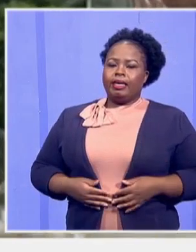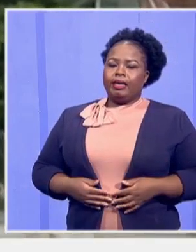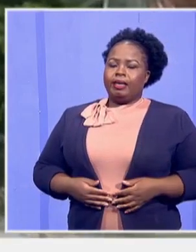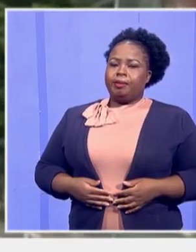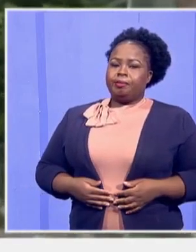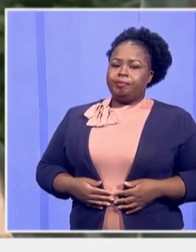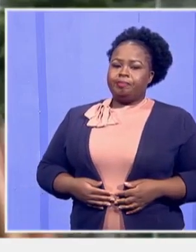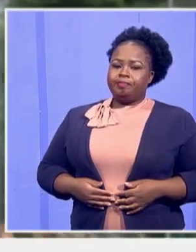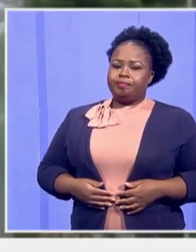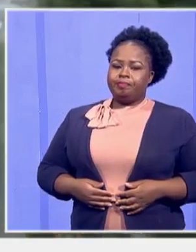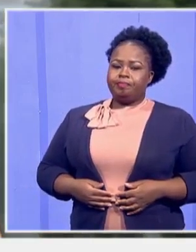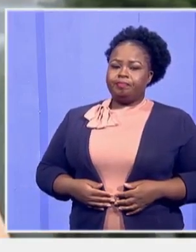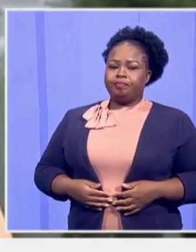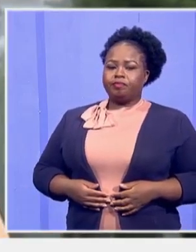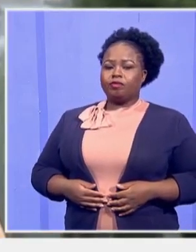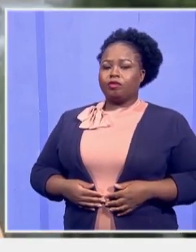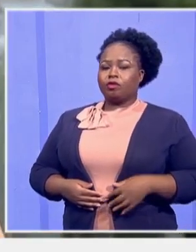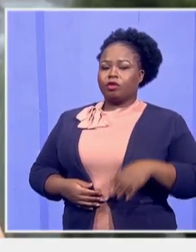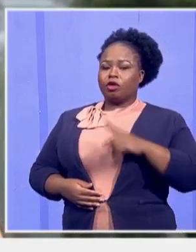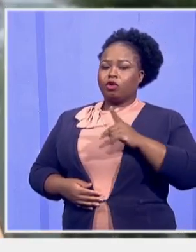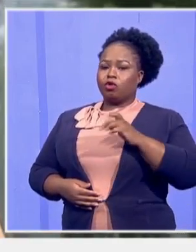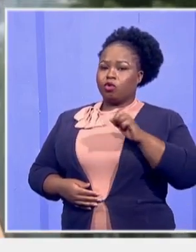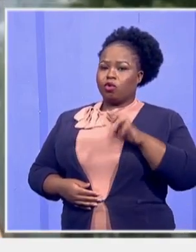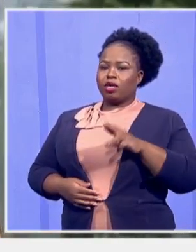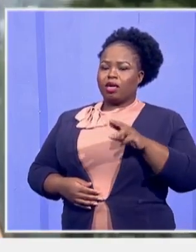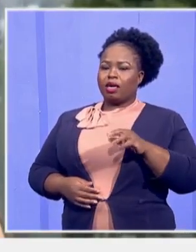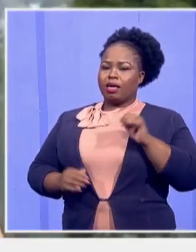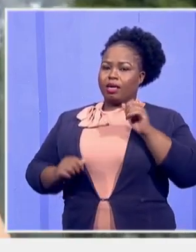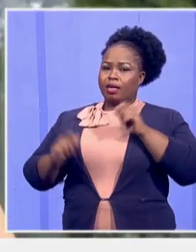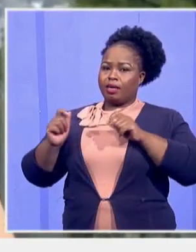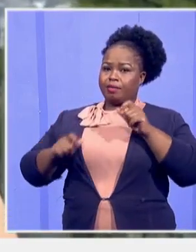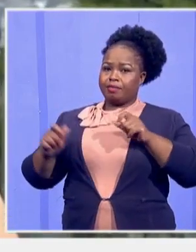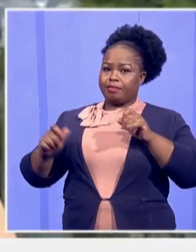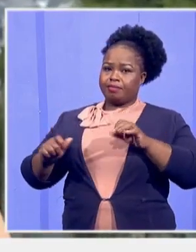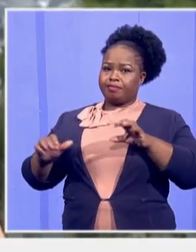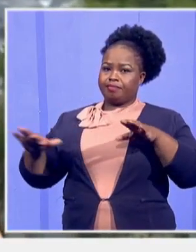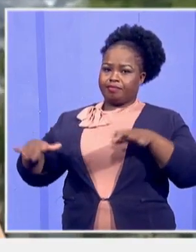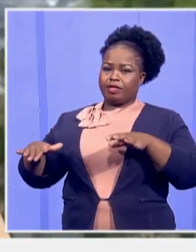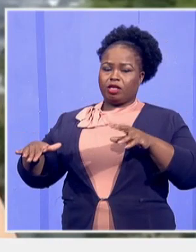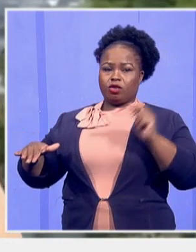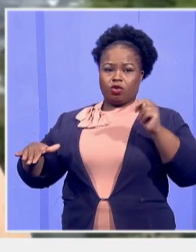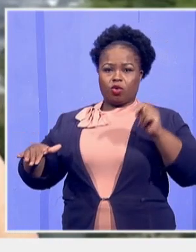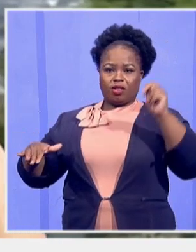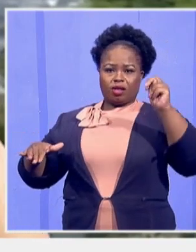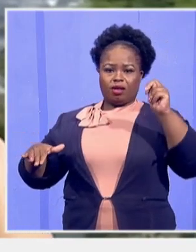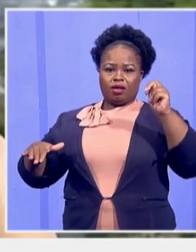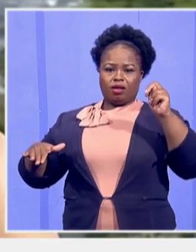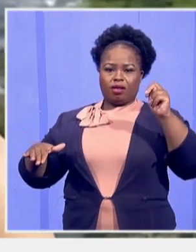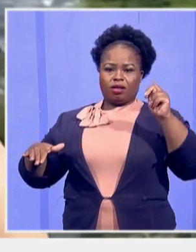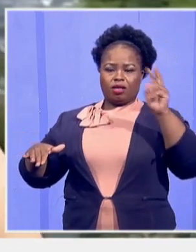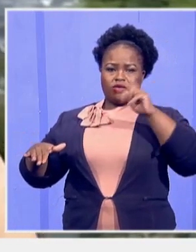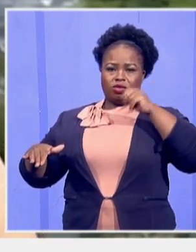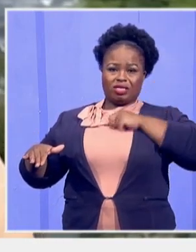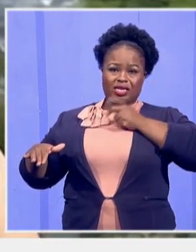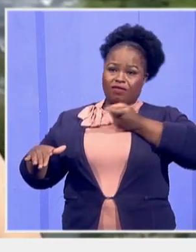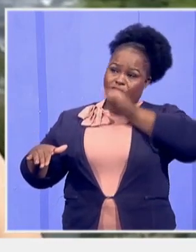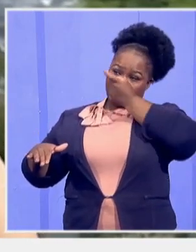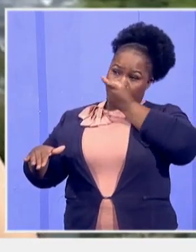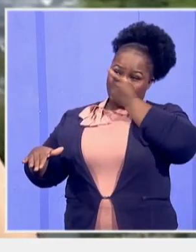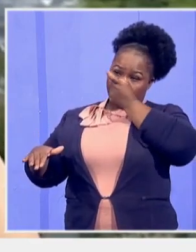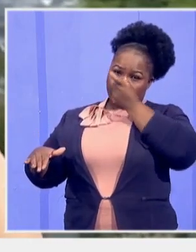basically, your Kruger populations and the northern KwaZulu-Natal populations of rhinos have pretty much